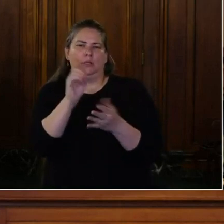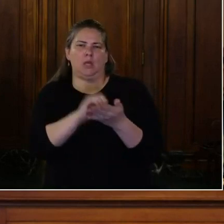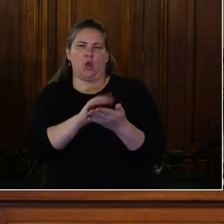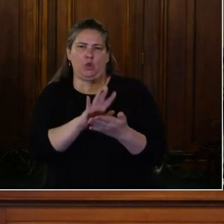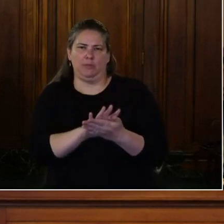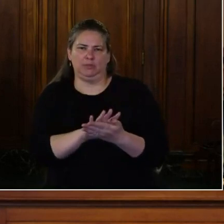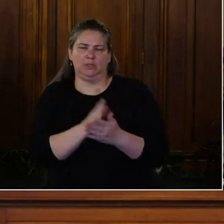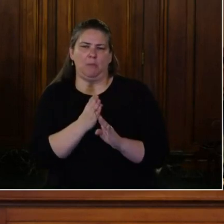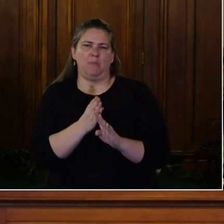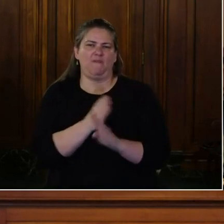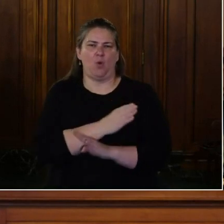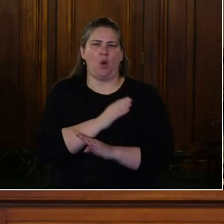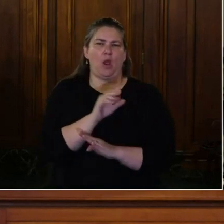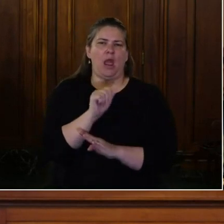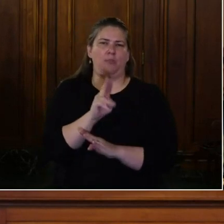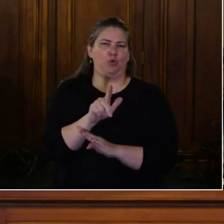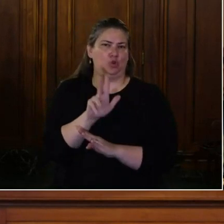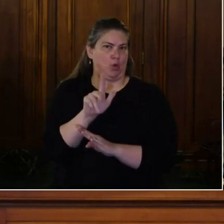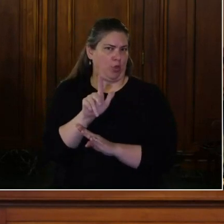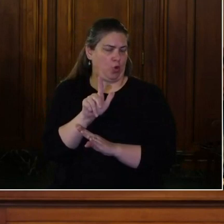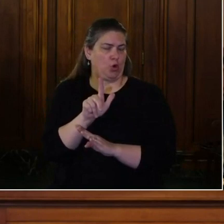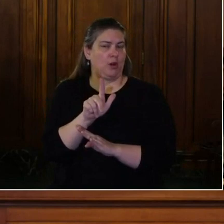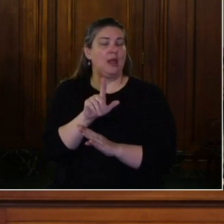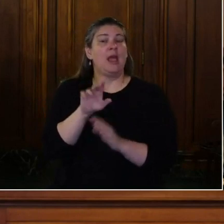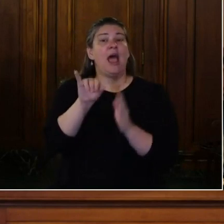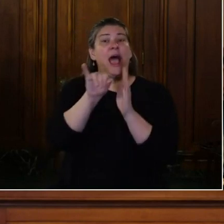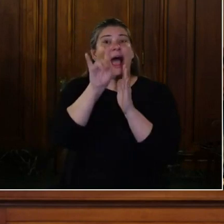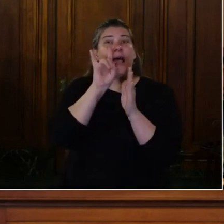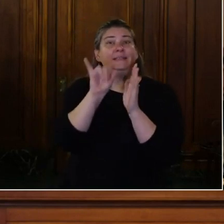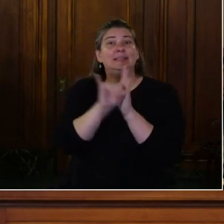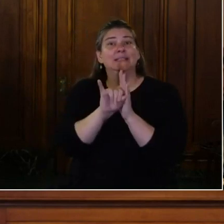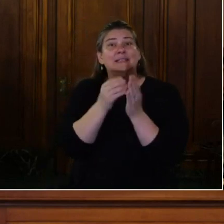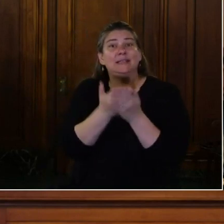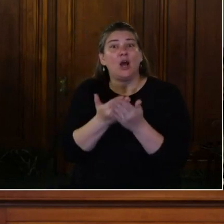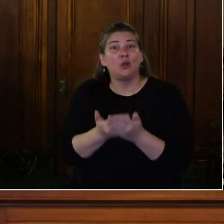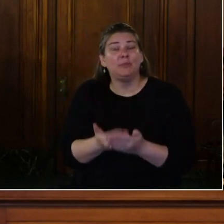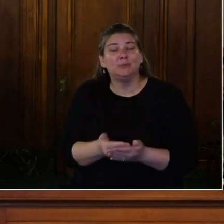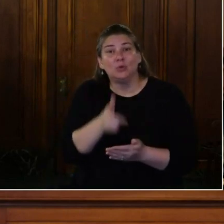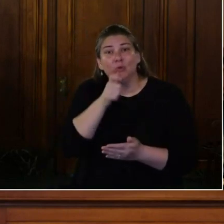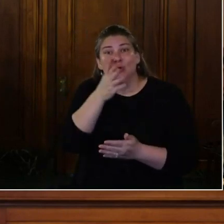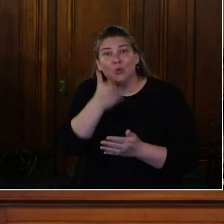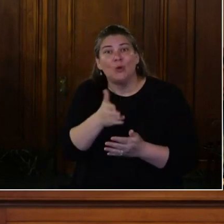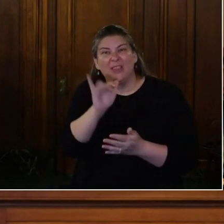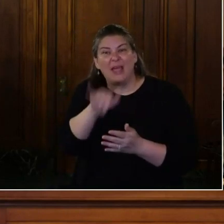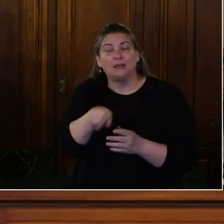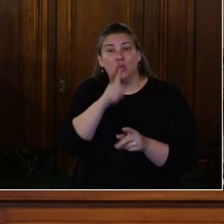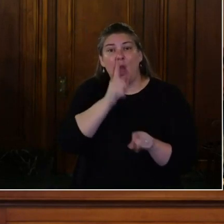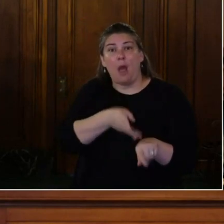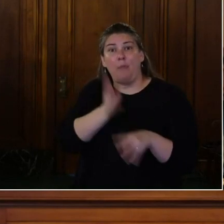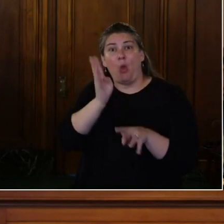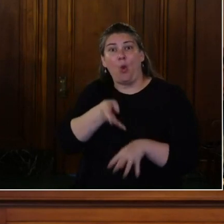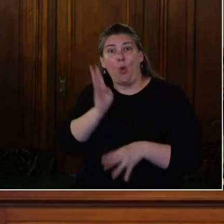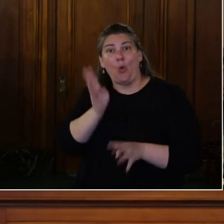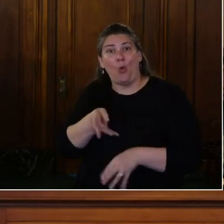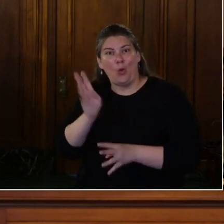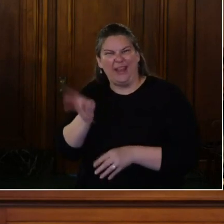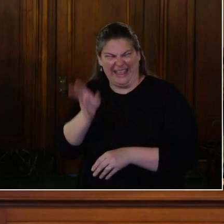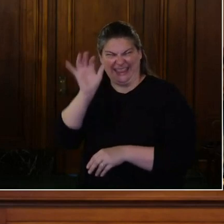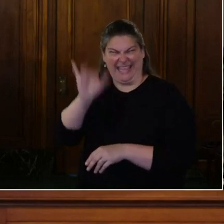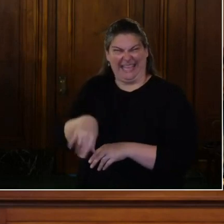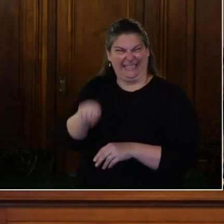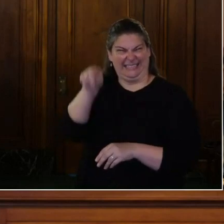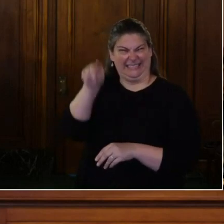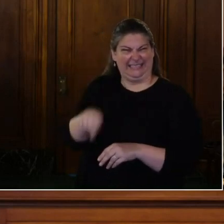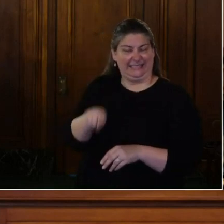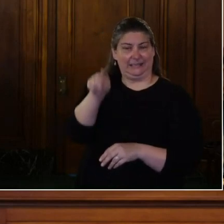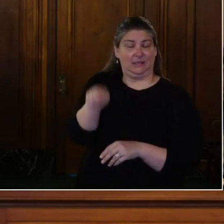to April 23rd. Identity documents move through our system, so they're not always all